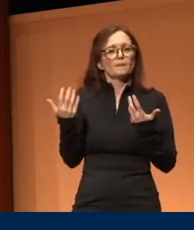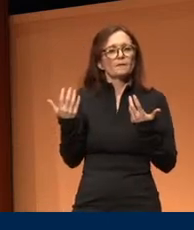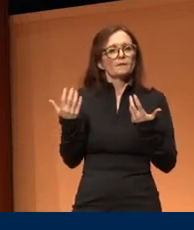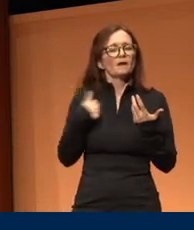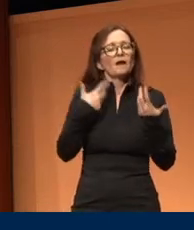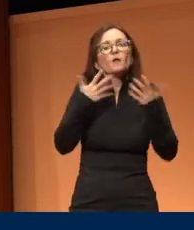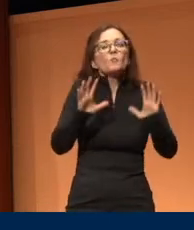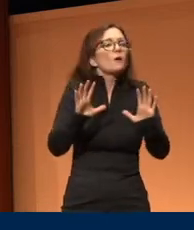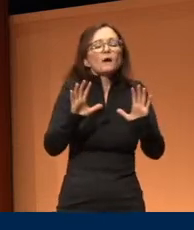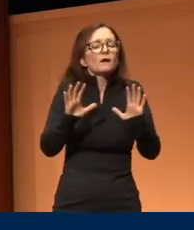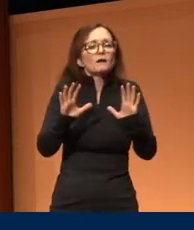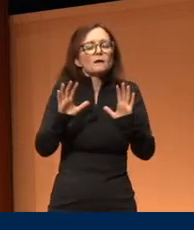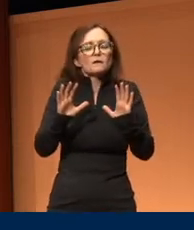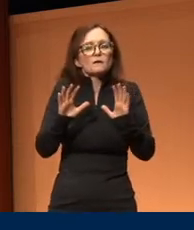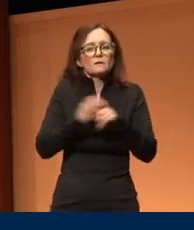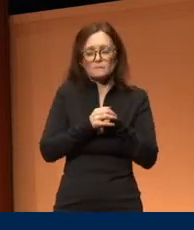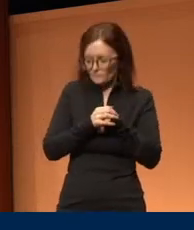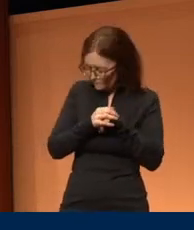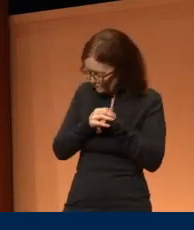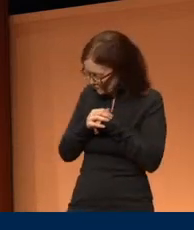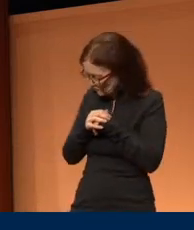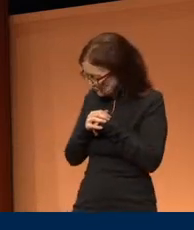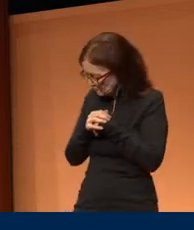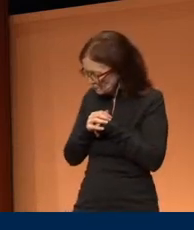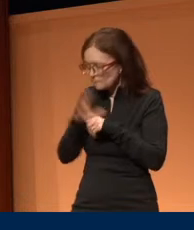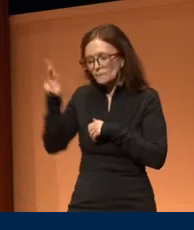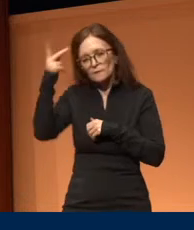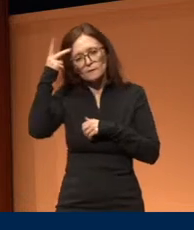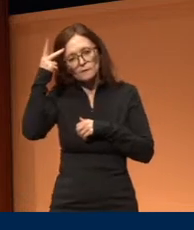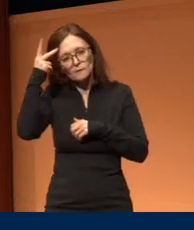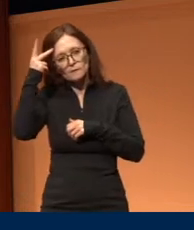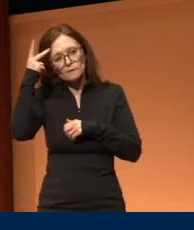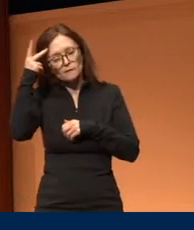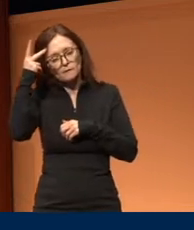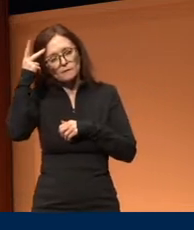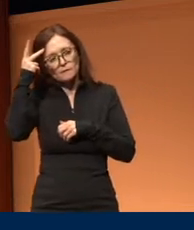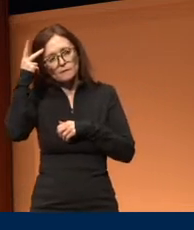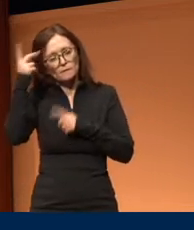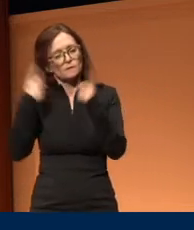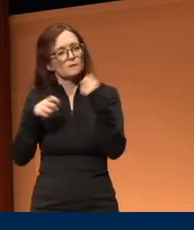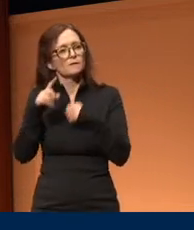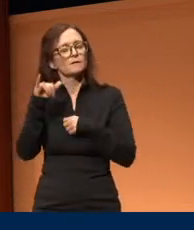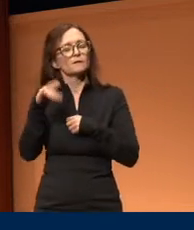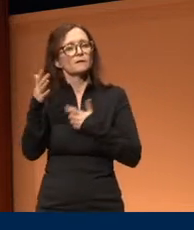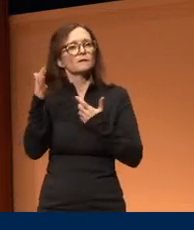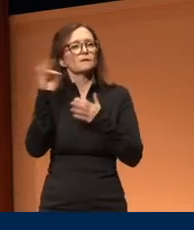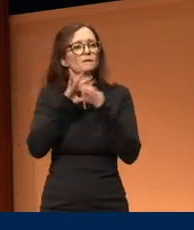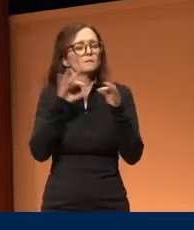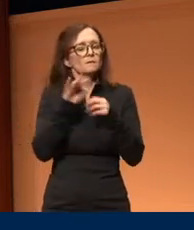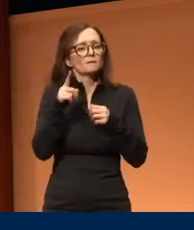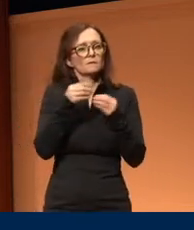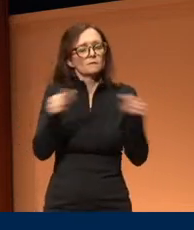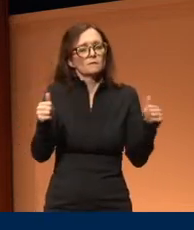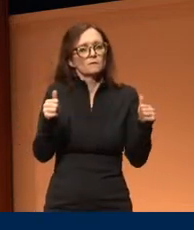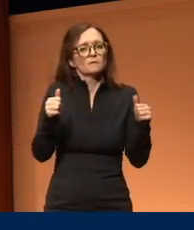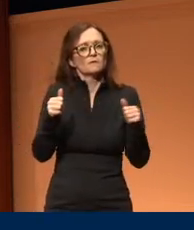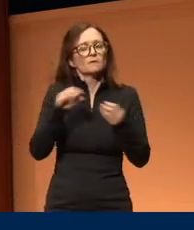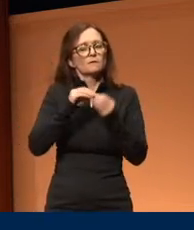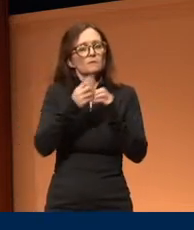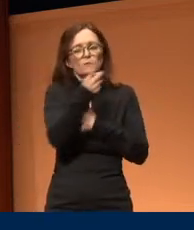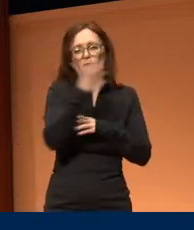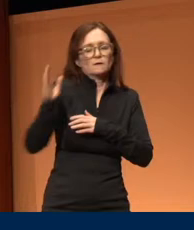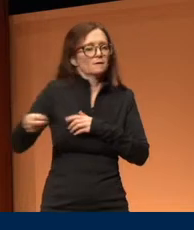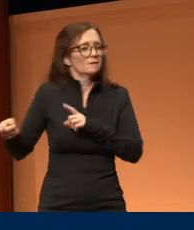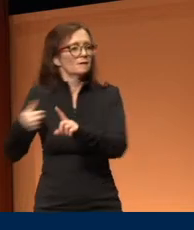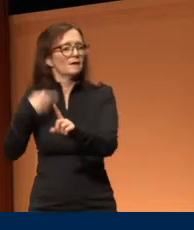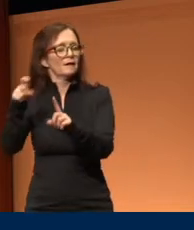I don't want to just reference your previous. It totally does. And so you're basically nailing the question that, for me, this brought up and I haven't solved, which is right. That on the one hand, I think we